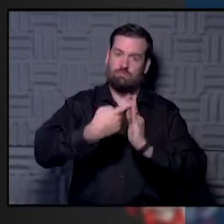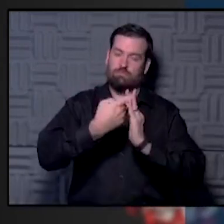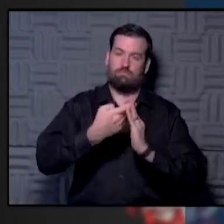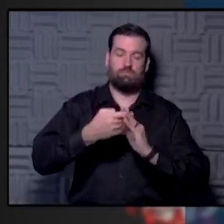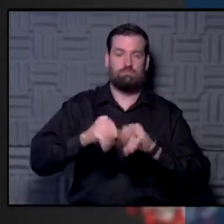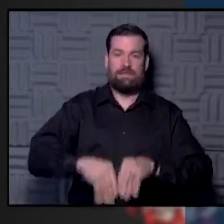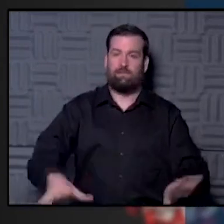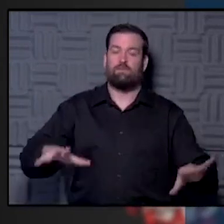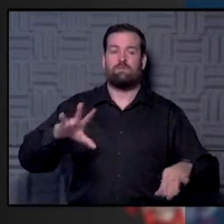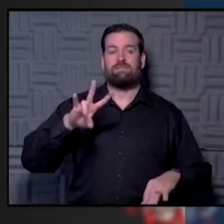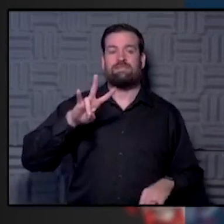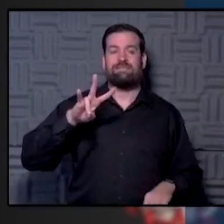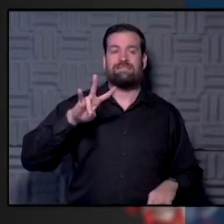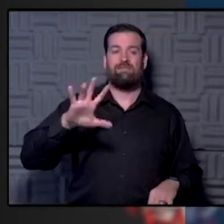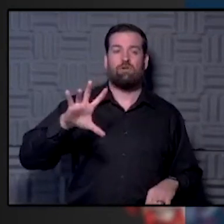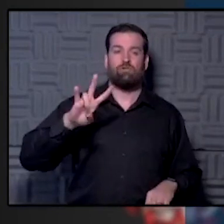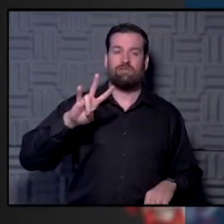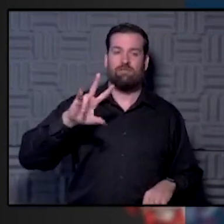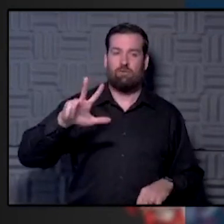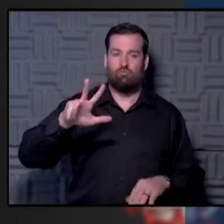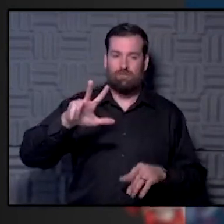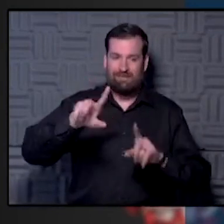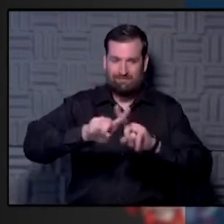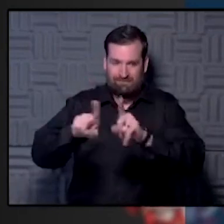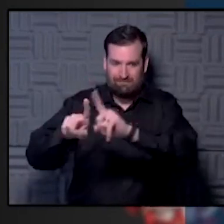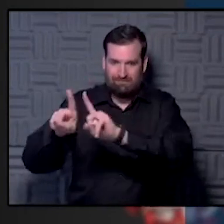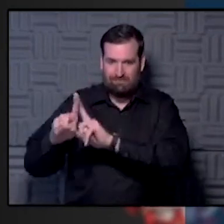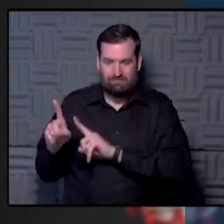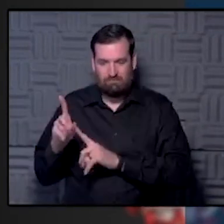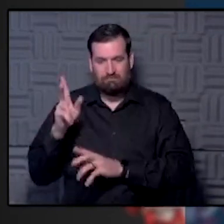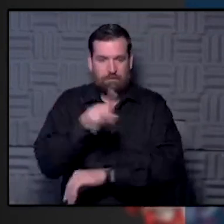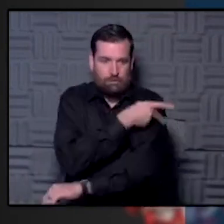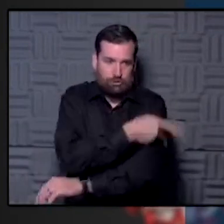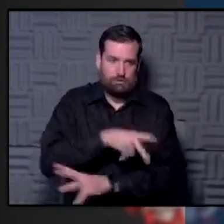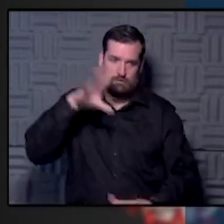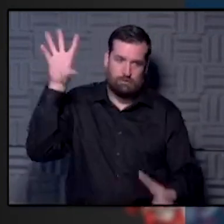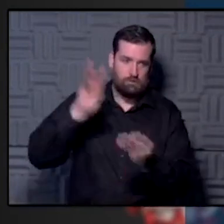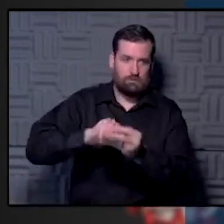had 773 unique patients that have generated